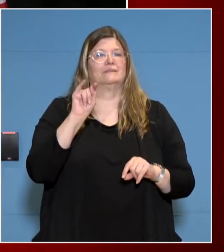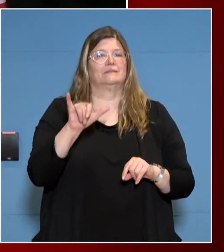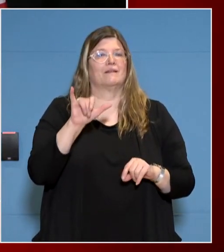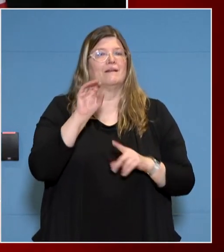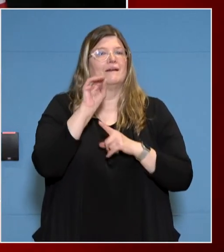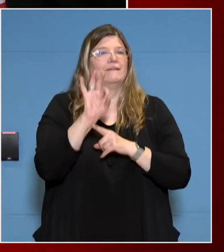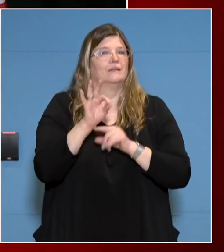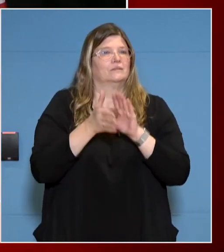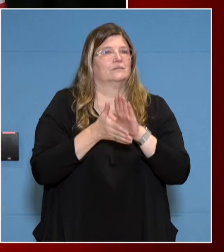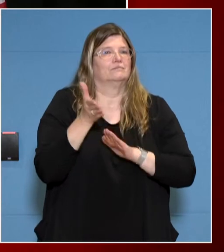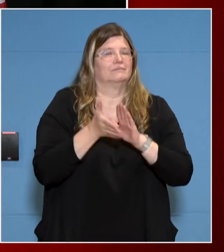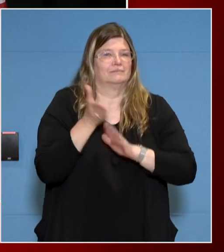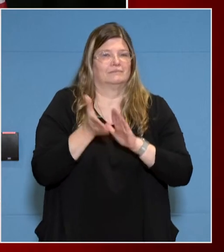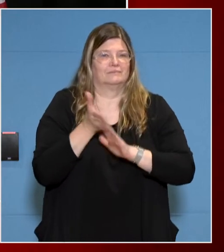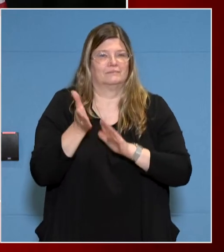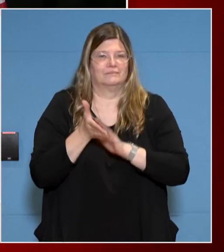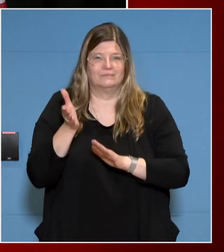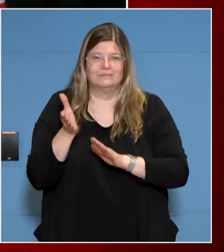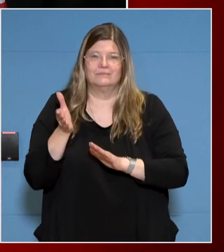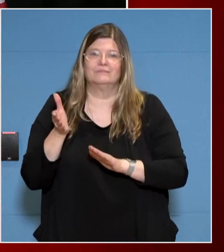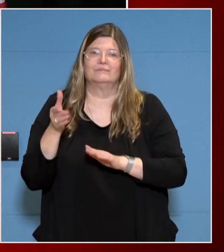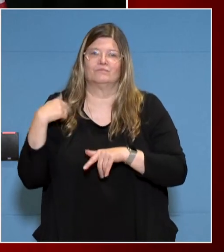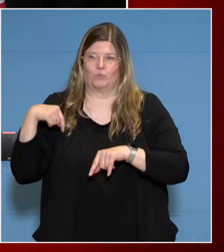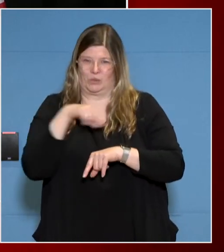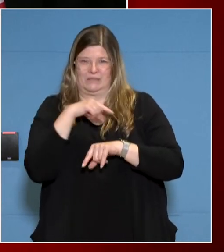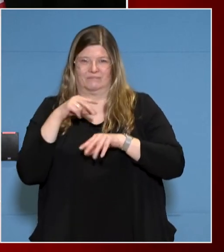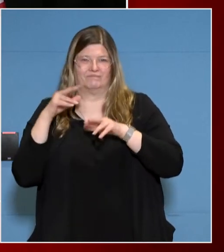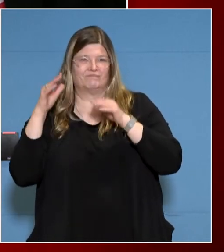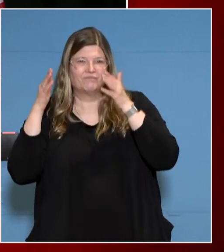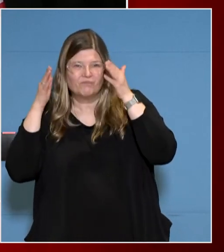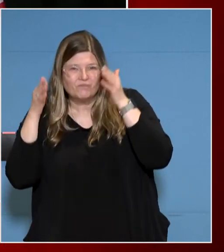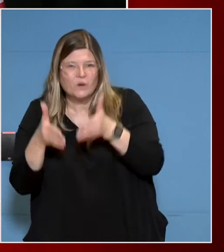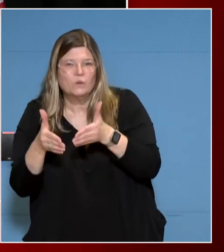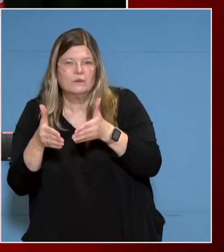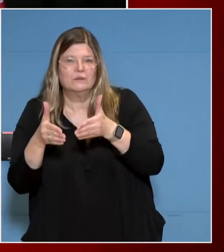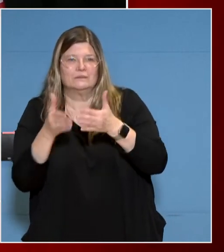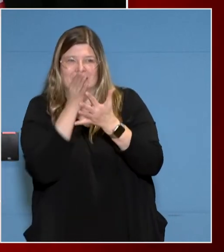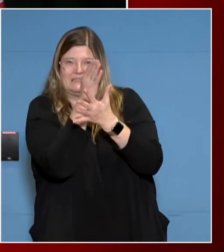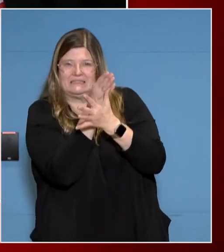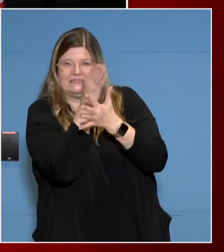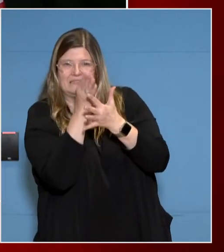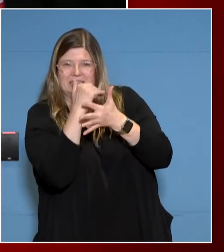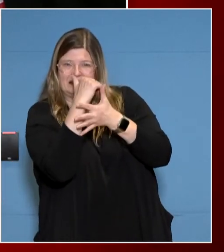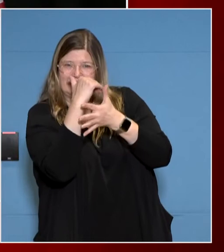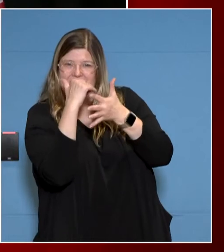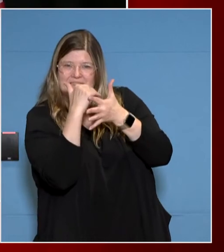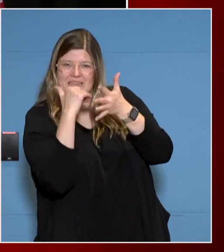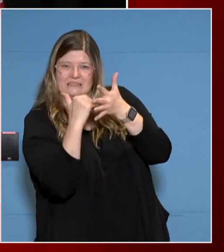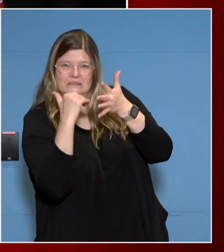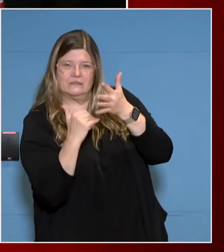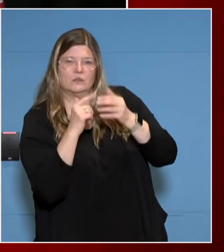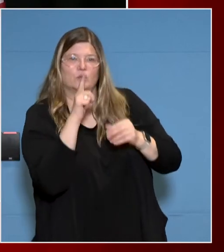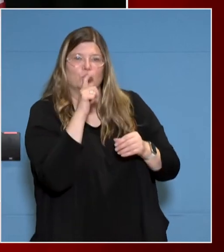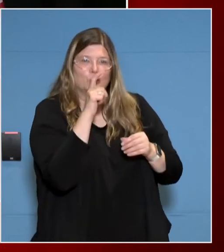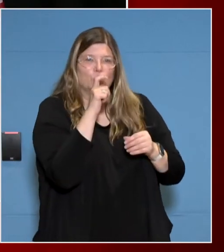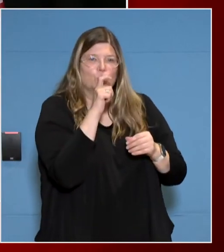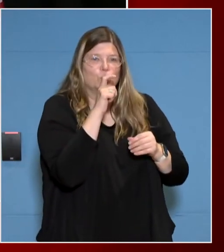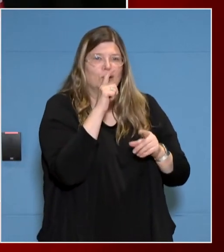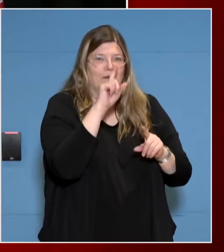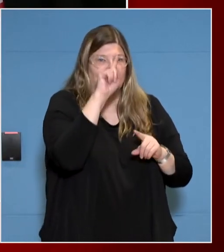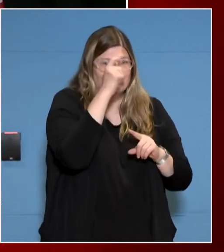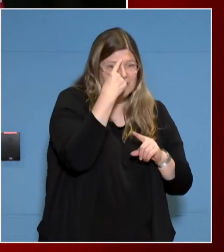have been able to focus on our succession plan for government separate from our continuity of government operations, which